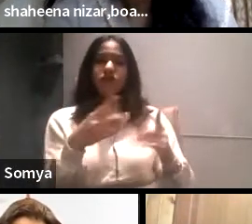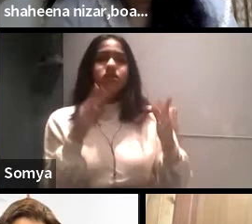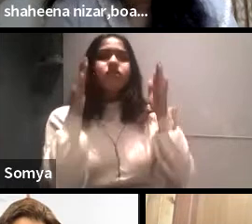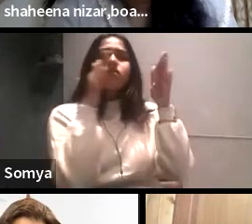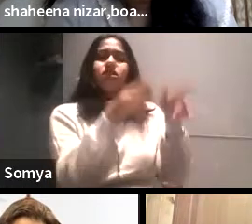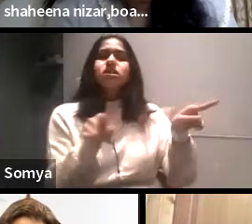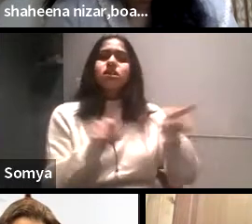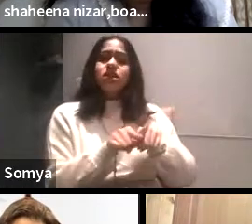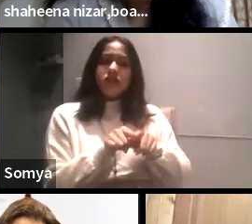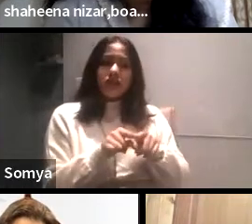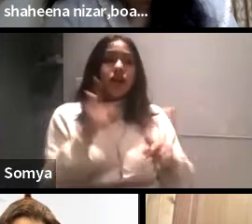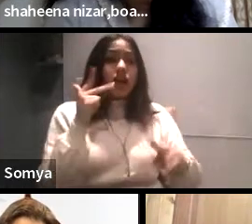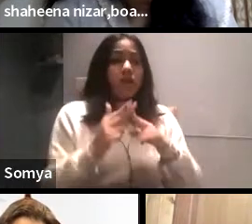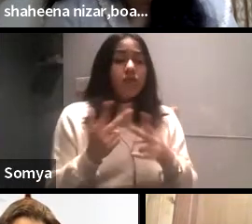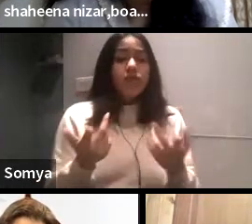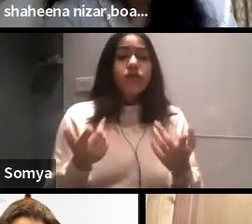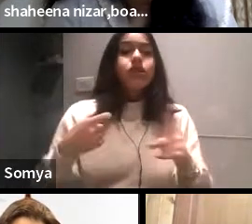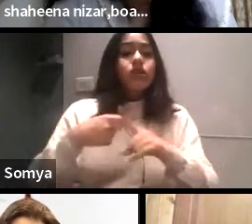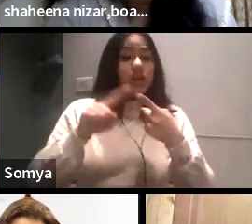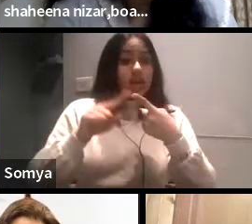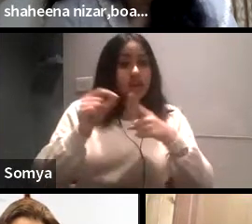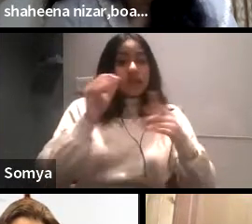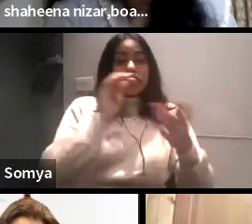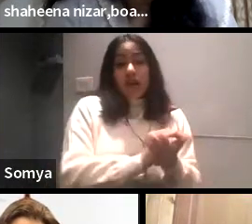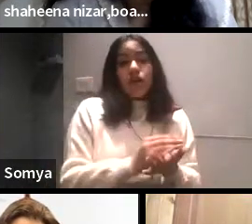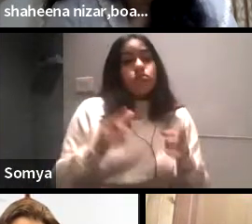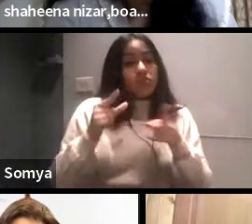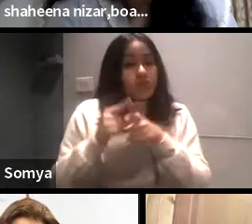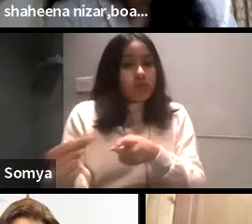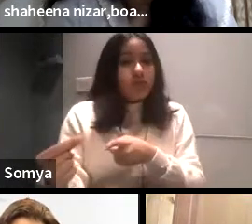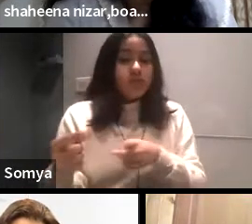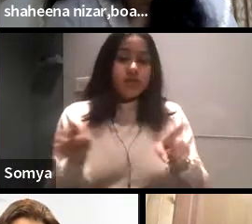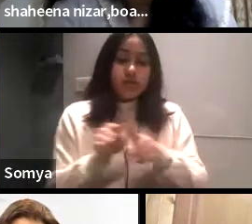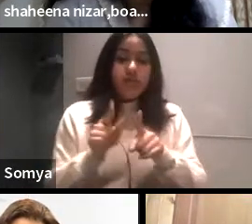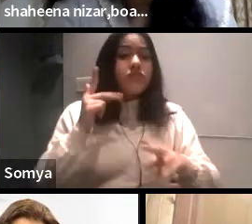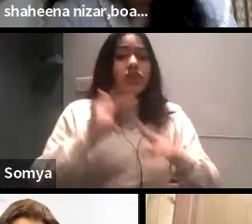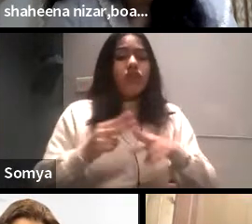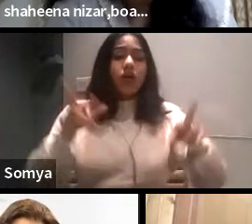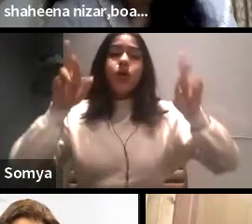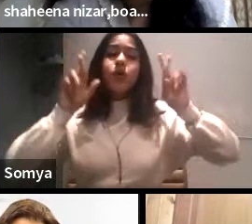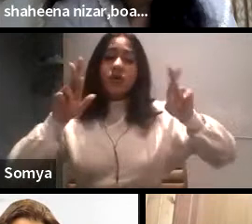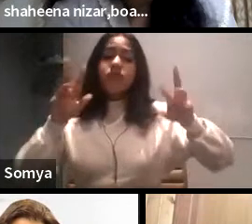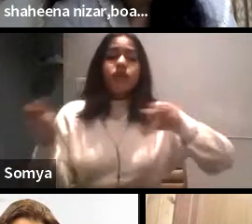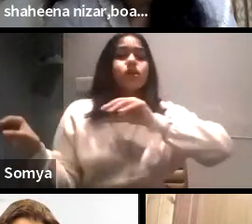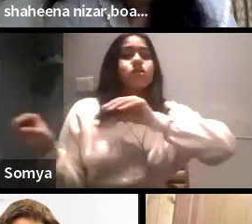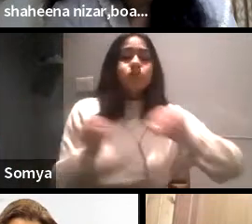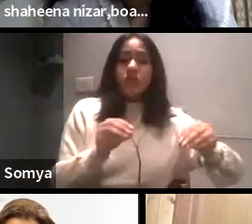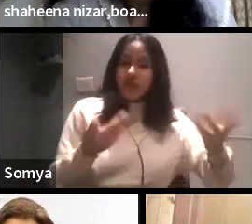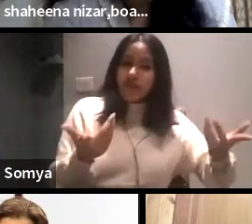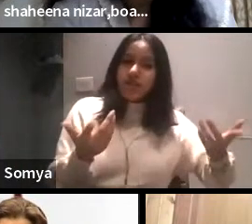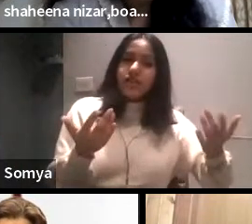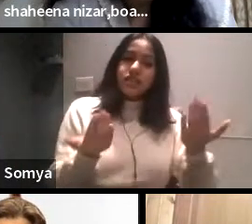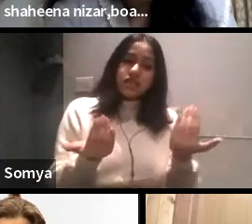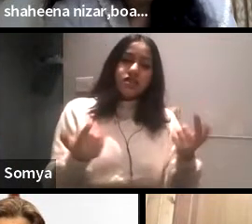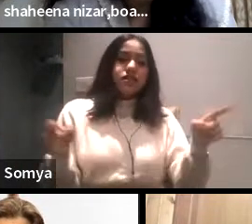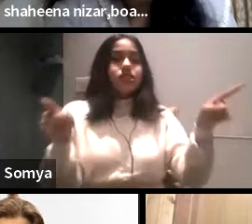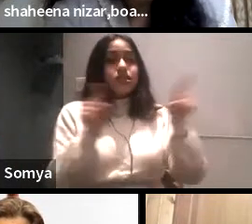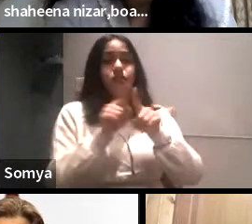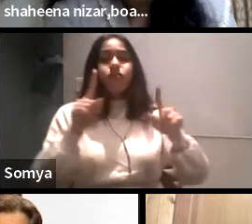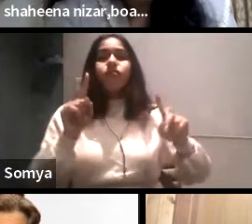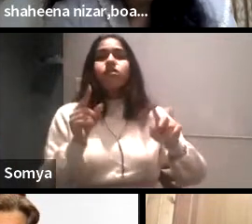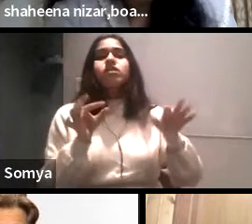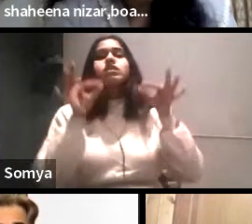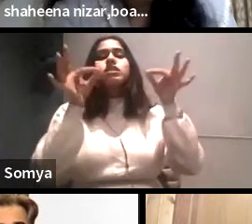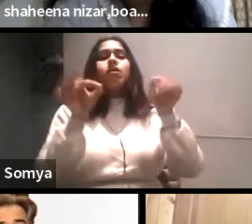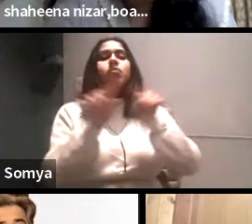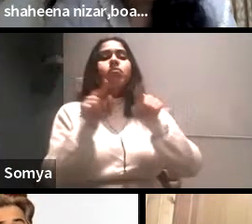that we can keep and that we can hang on to. And as we hopefully move eventually beyond COVID, I'm looking forward to